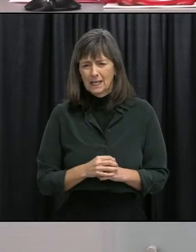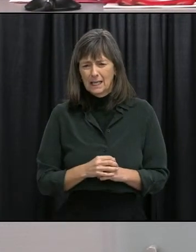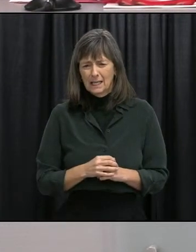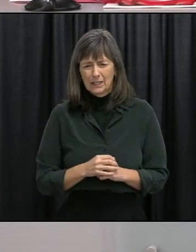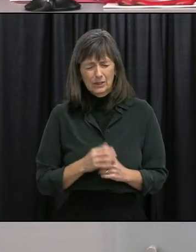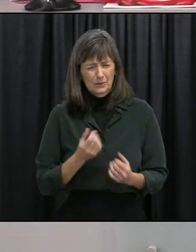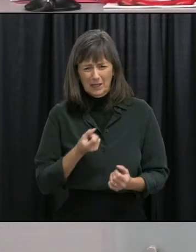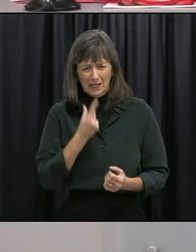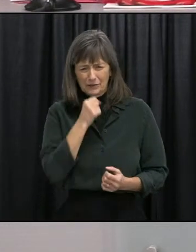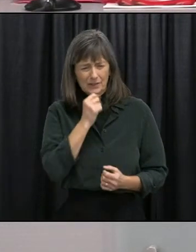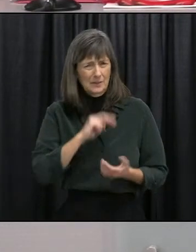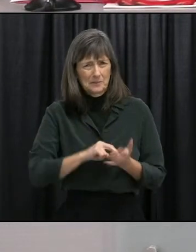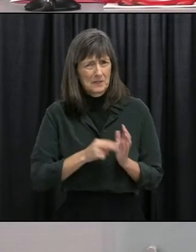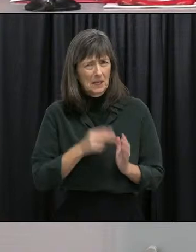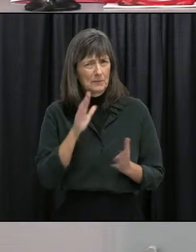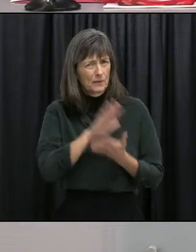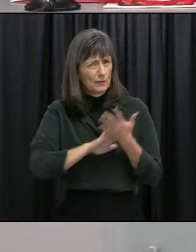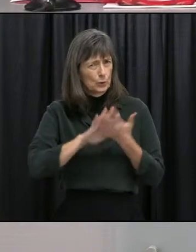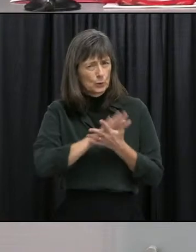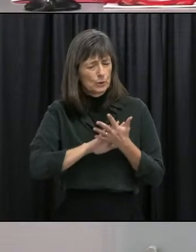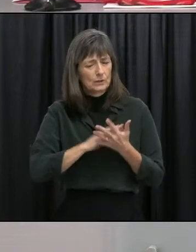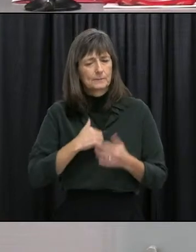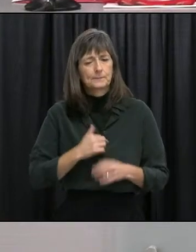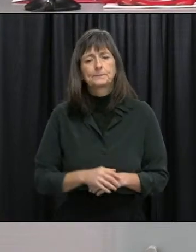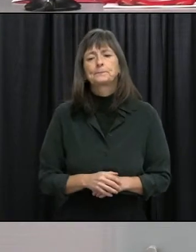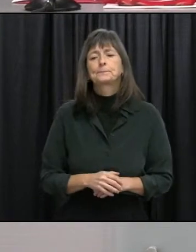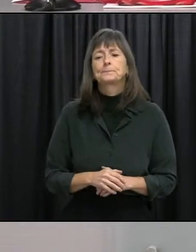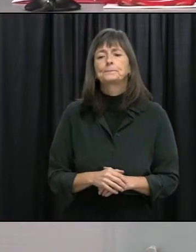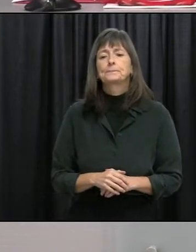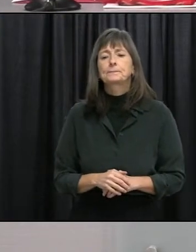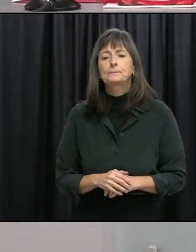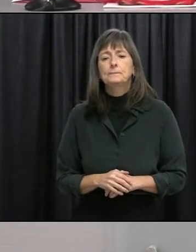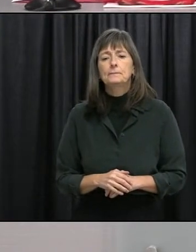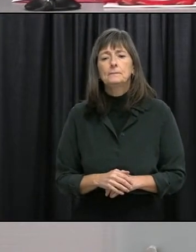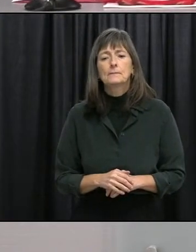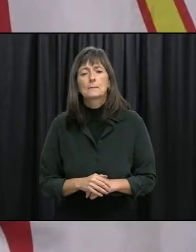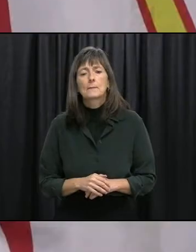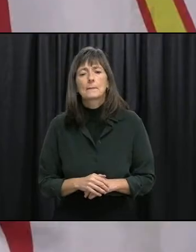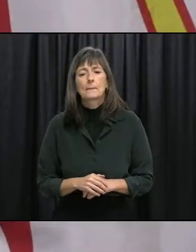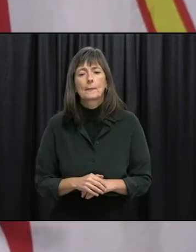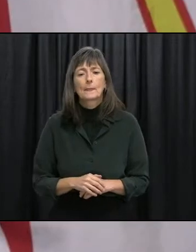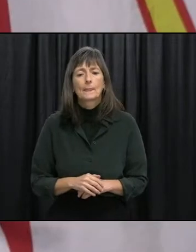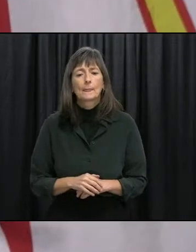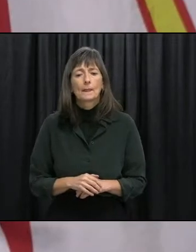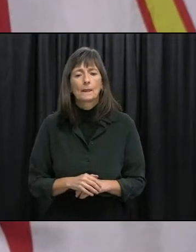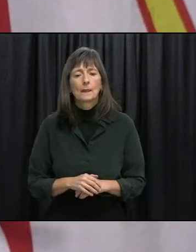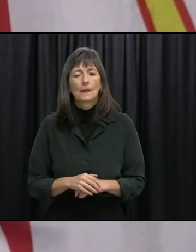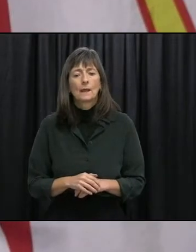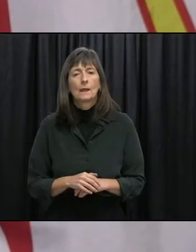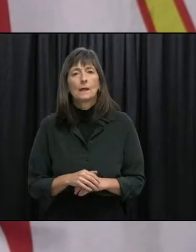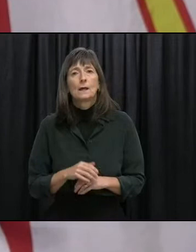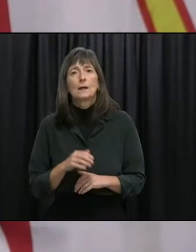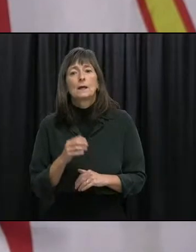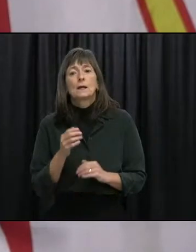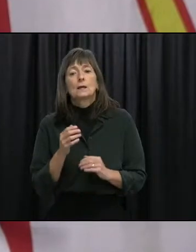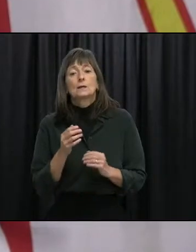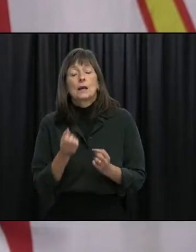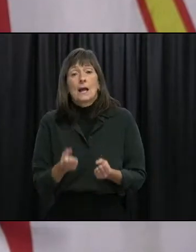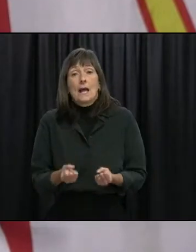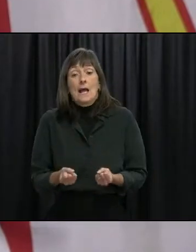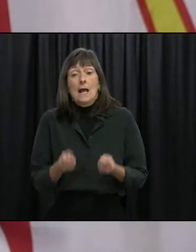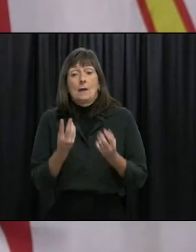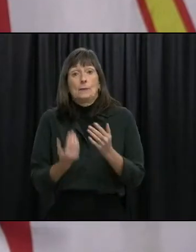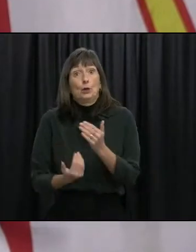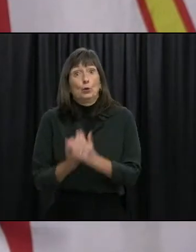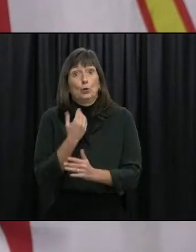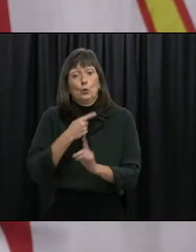really understand what that means. So basically, they're saying that the incidence, which are the number of new